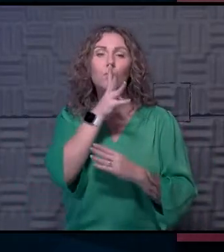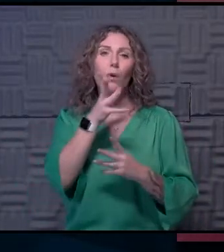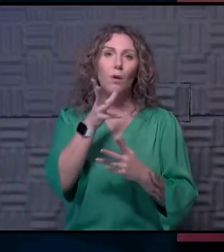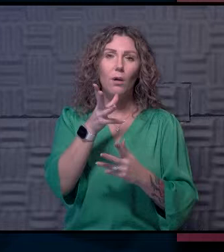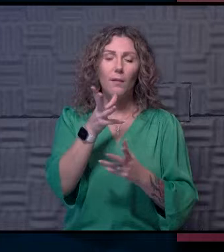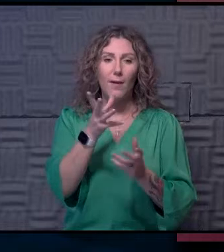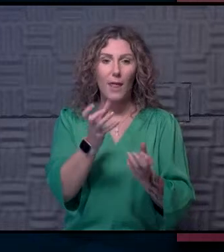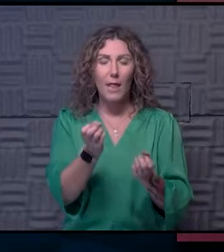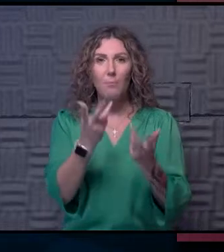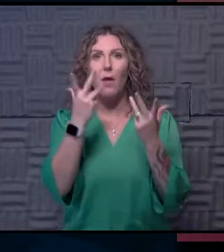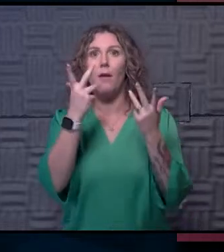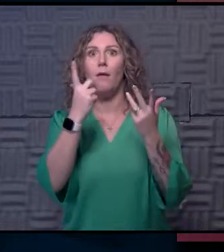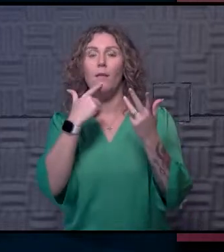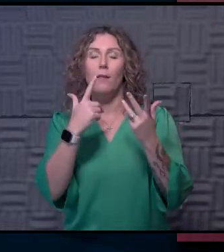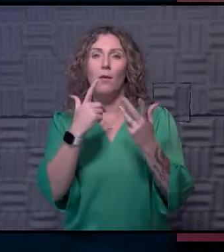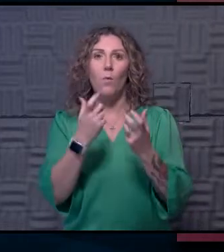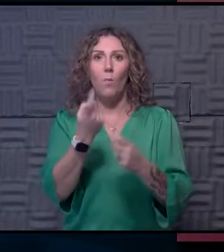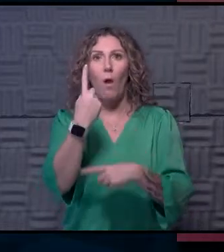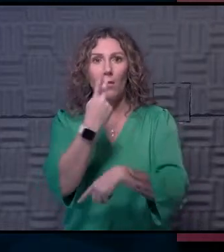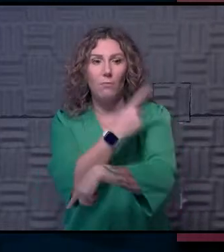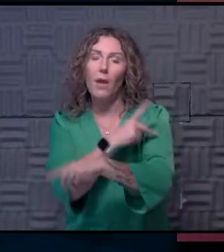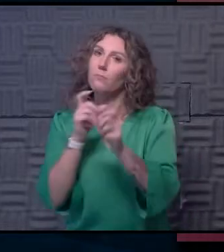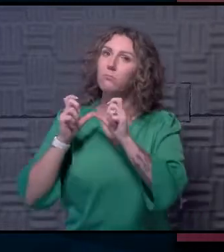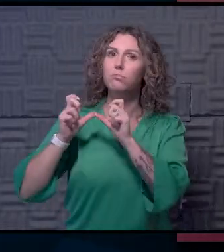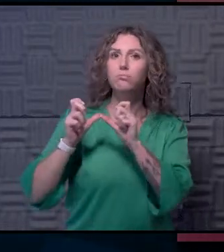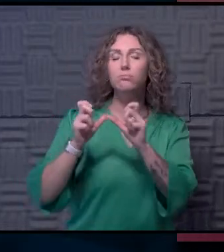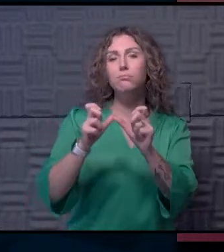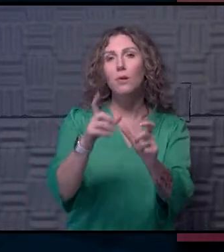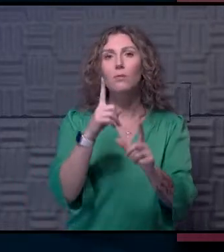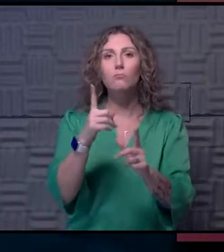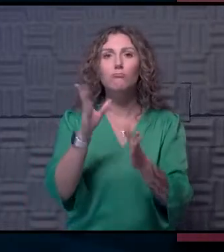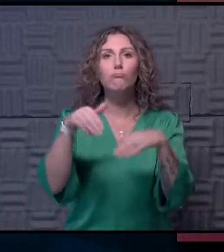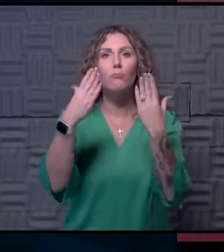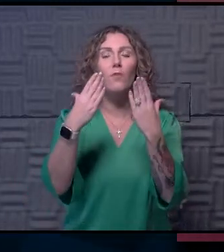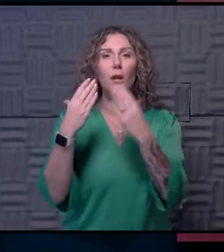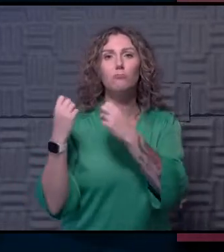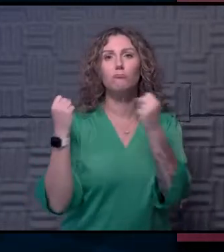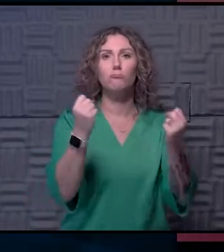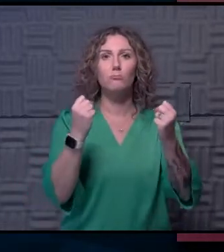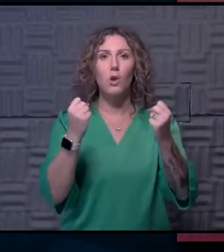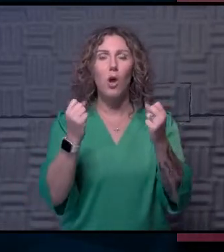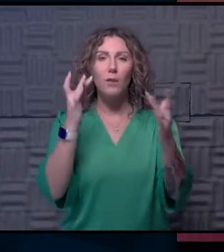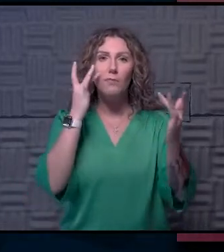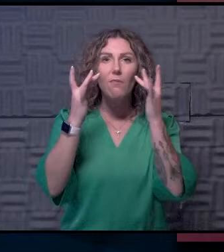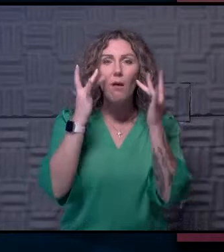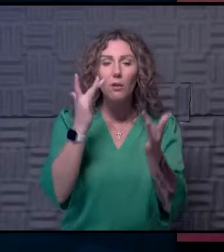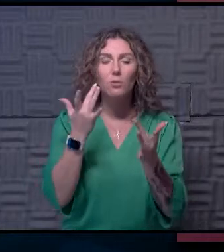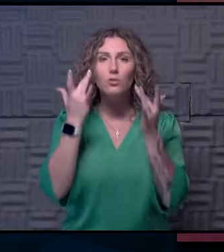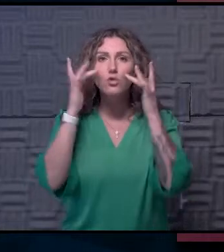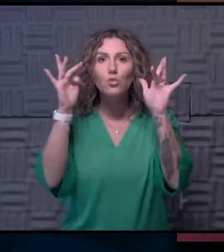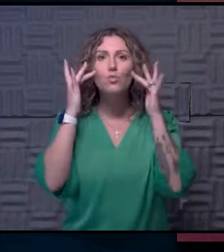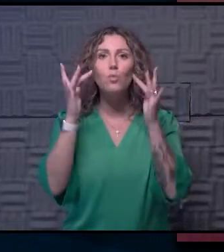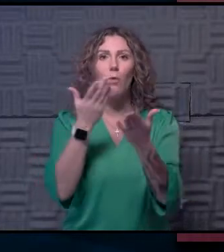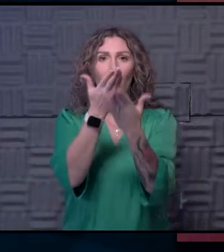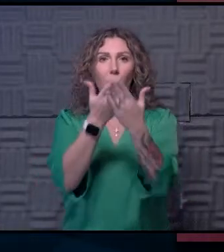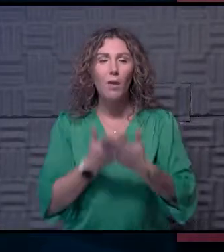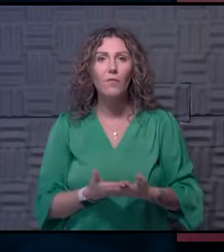a long hauler, you provide some strong visual evidence at the end of a lot of